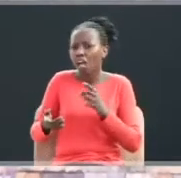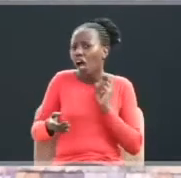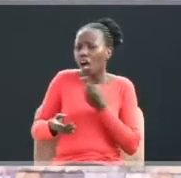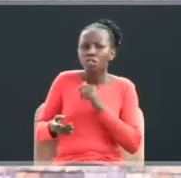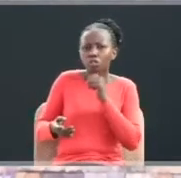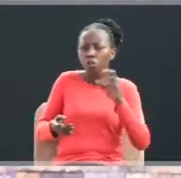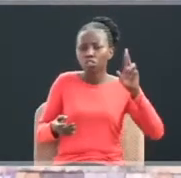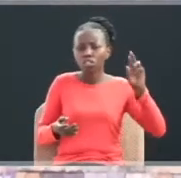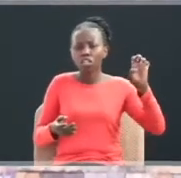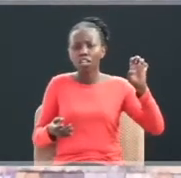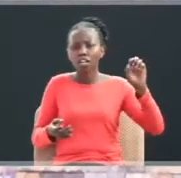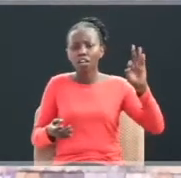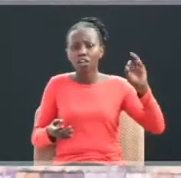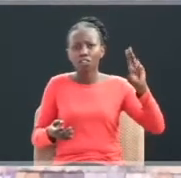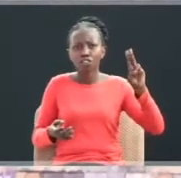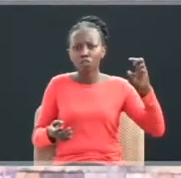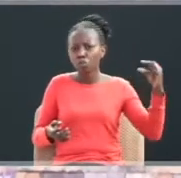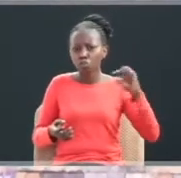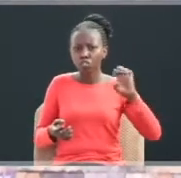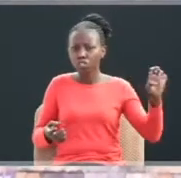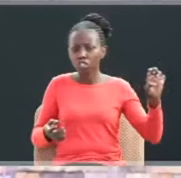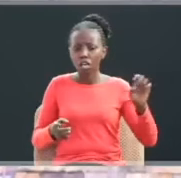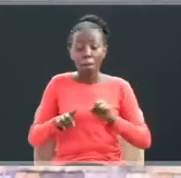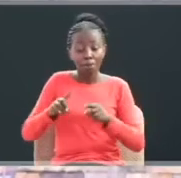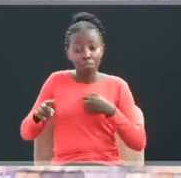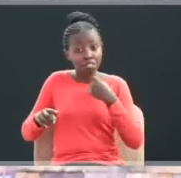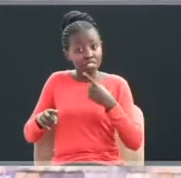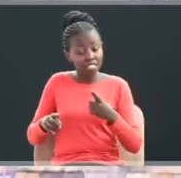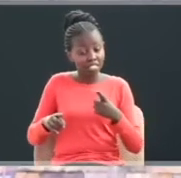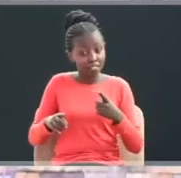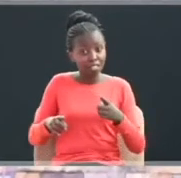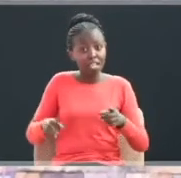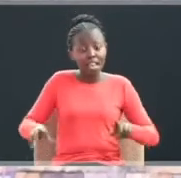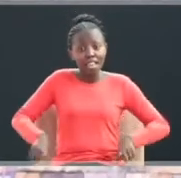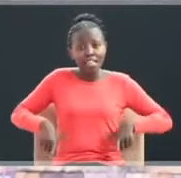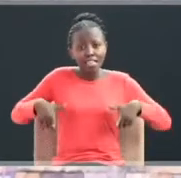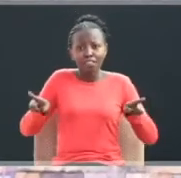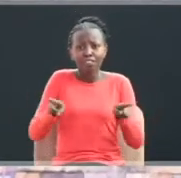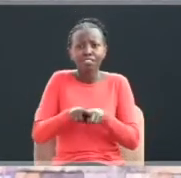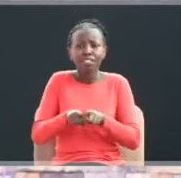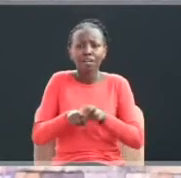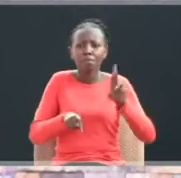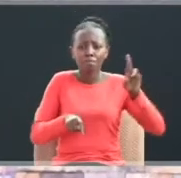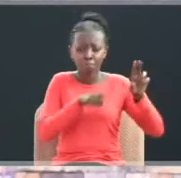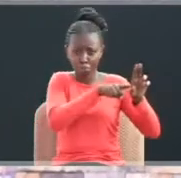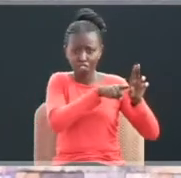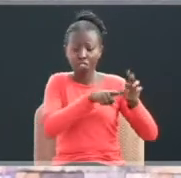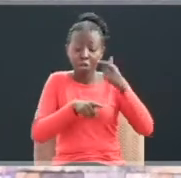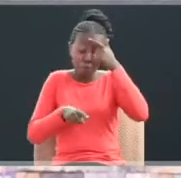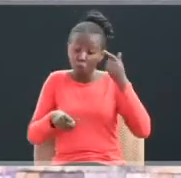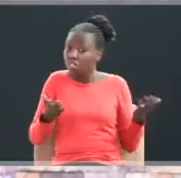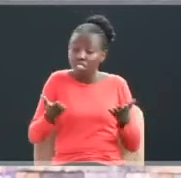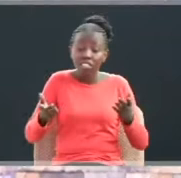we started, live like a stranger, carry light, because anytime we can leave this planet